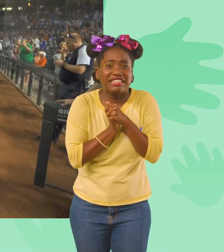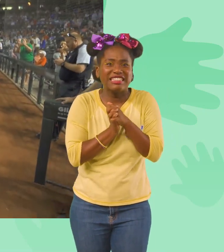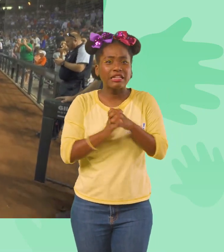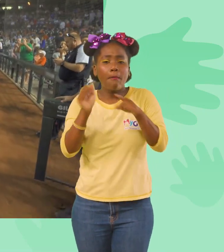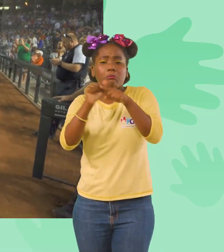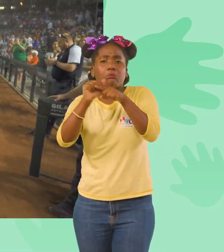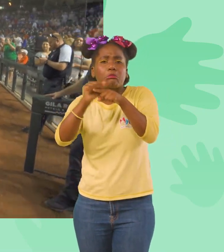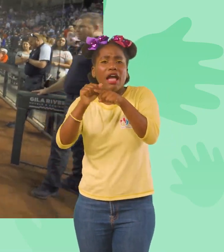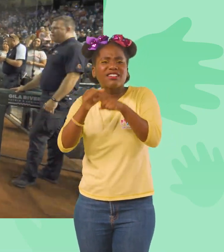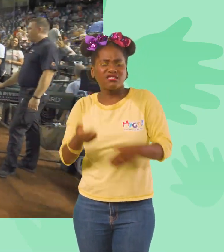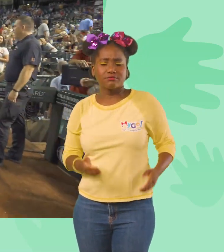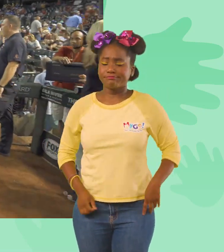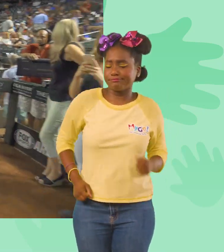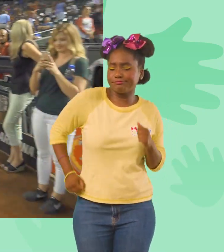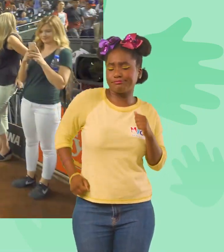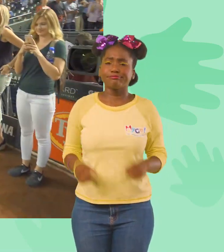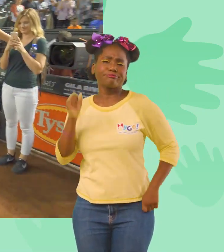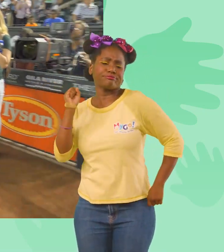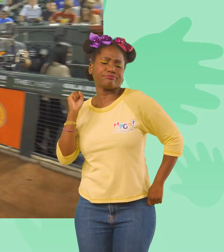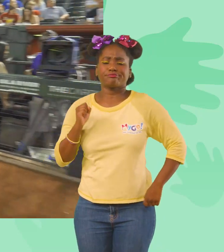Gotta warm up.